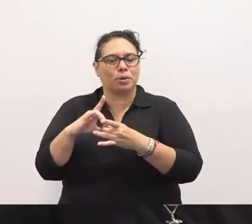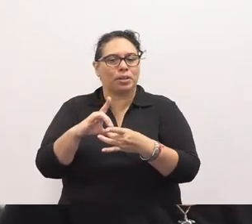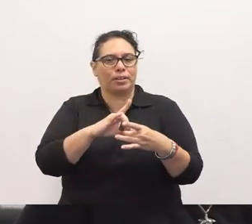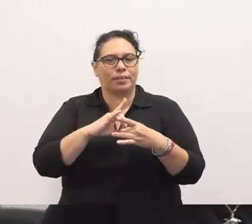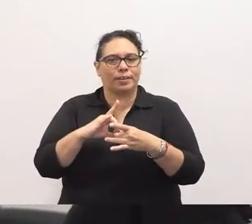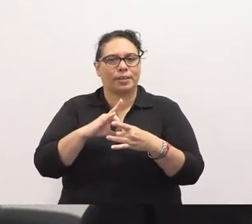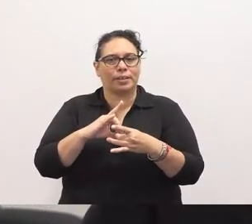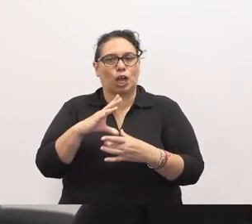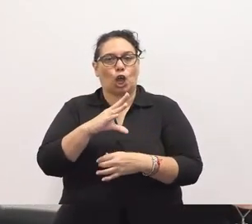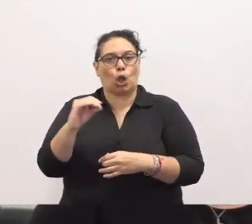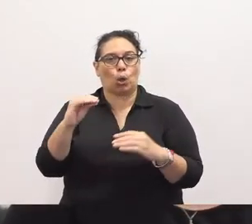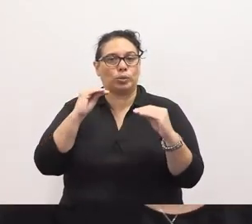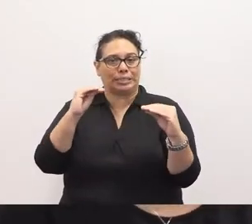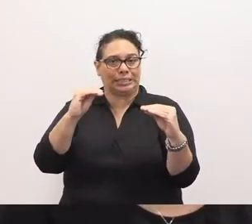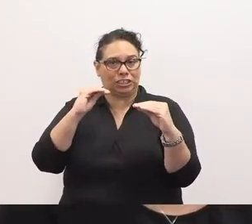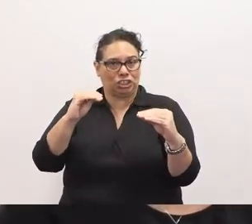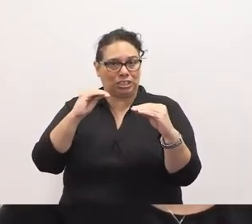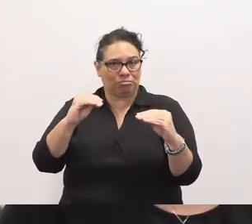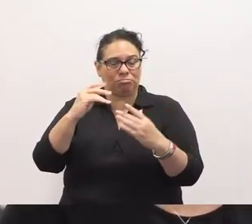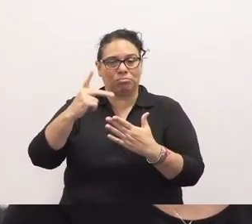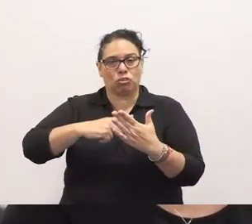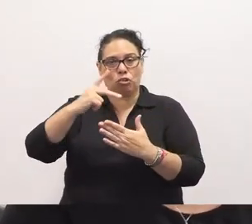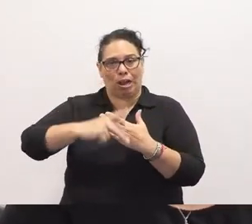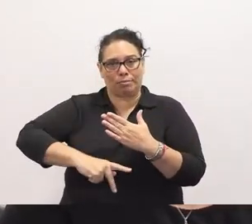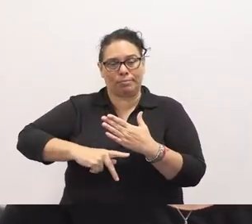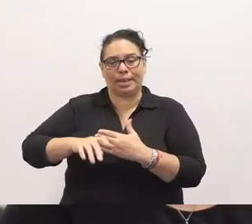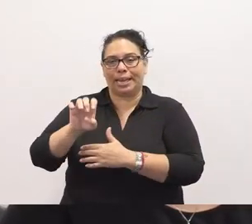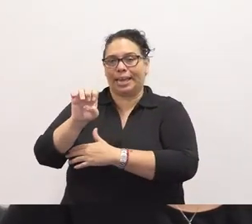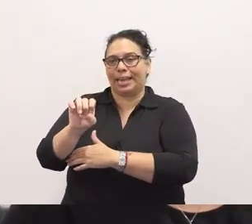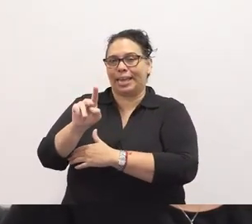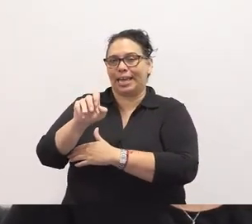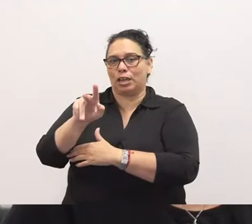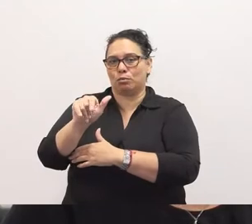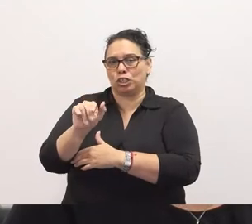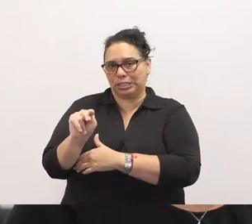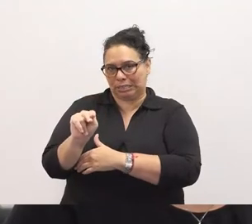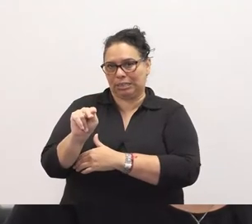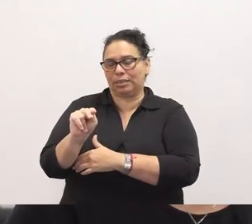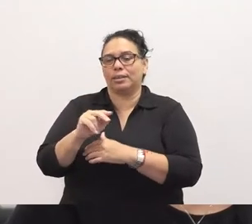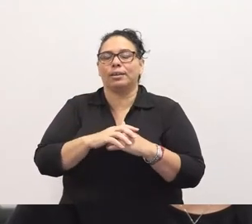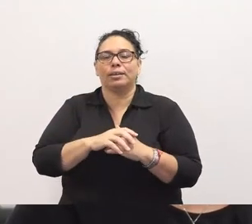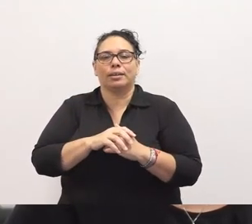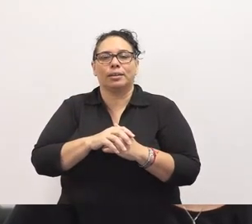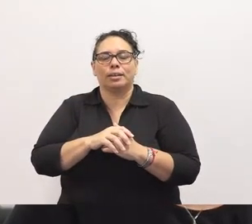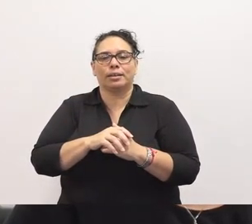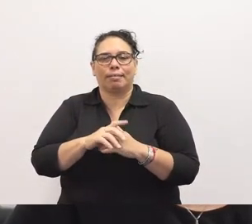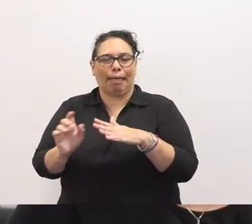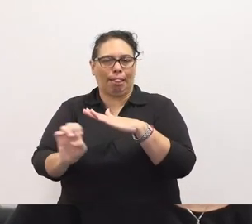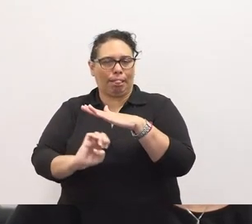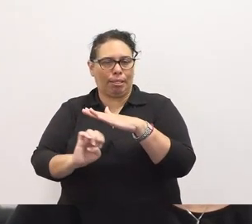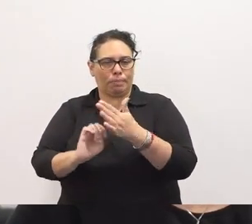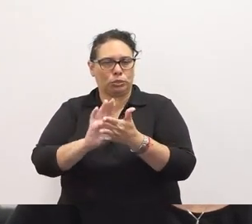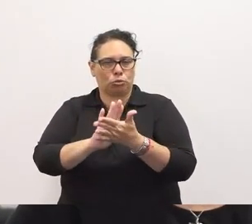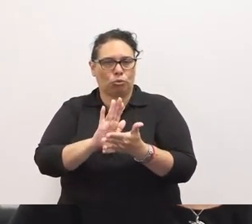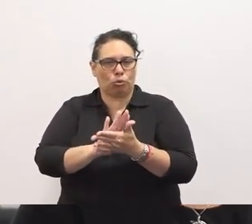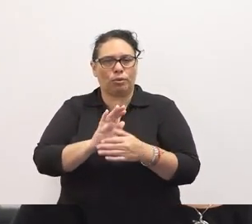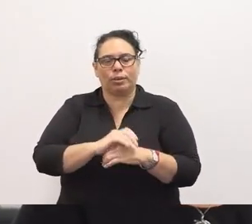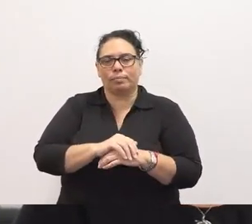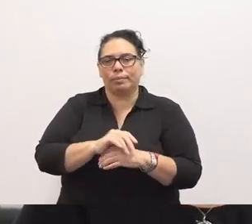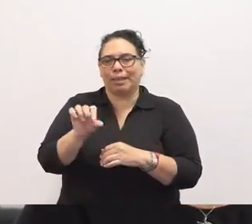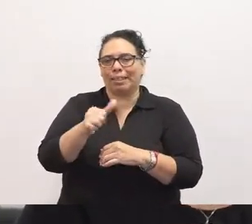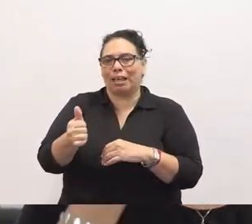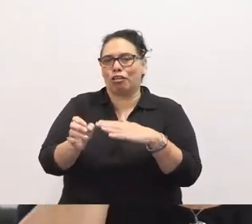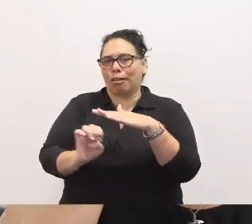collaborative co-teaching program at Emerson Parkside Academy Elementary School and other elementary